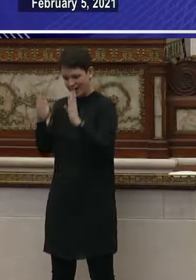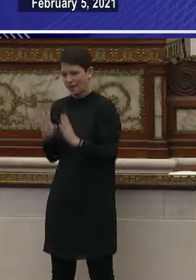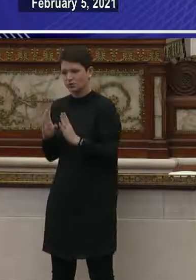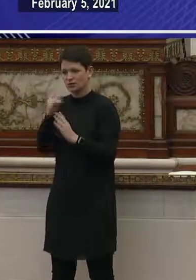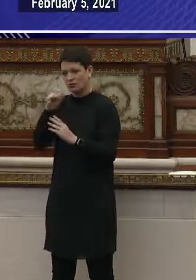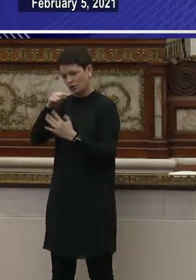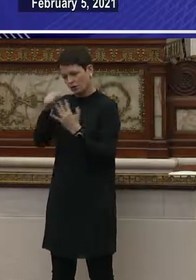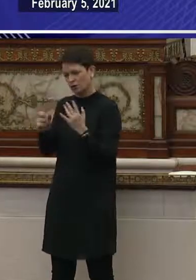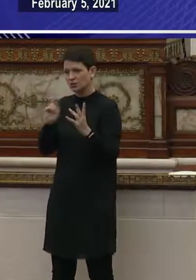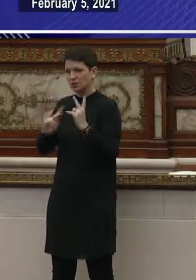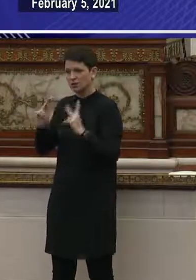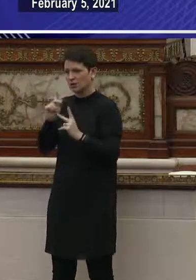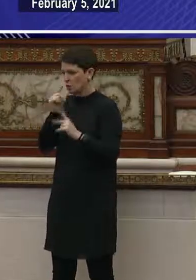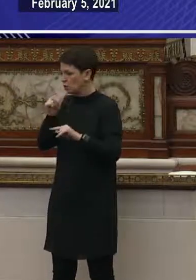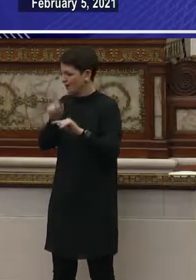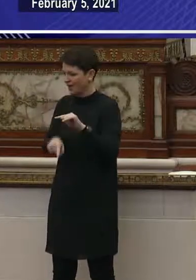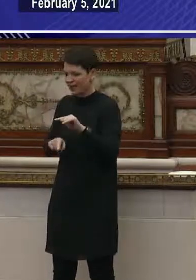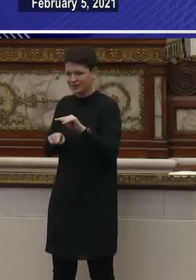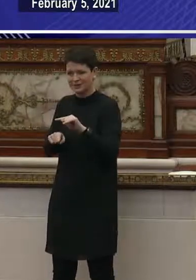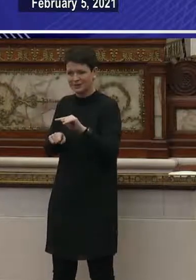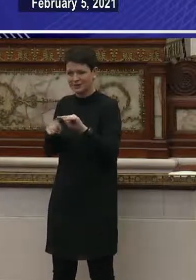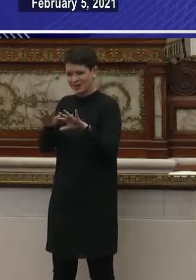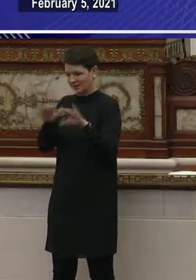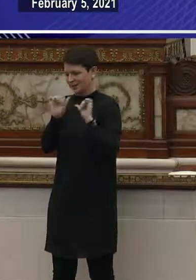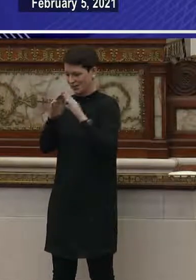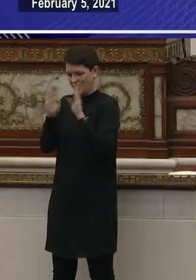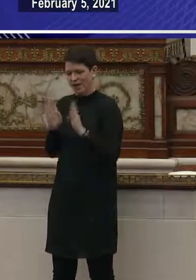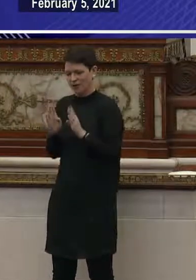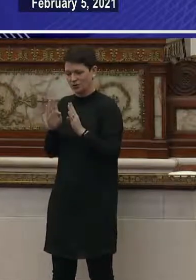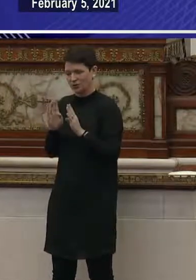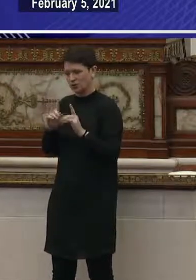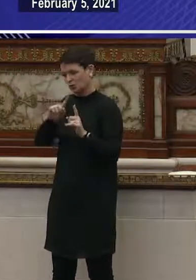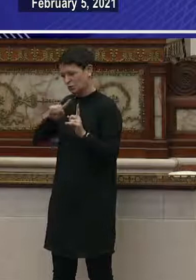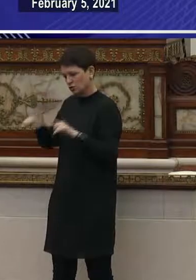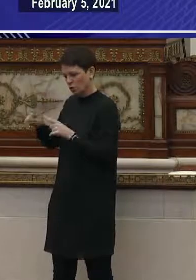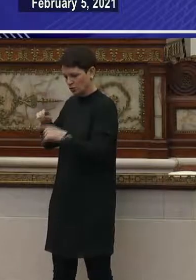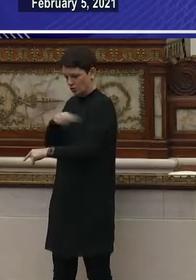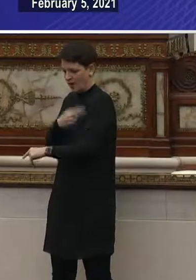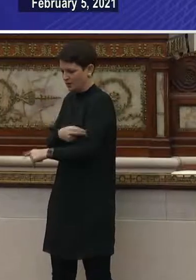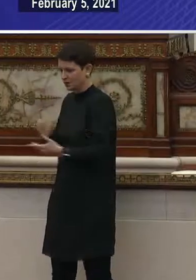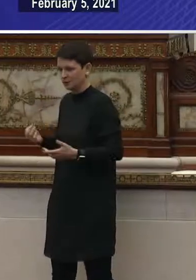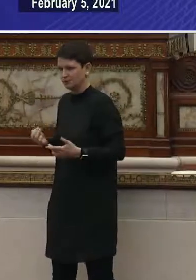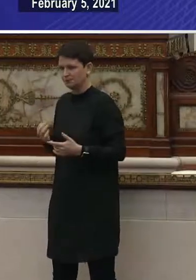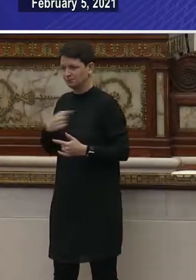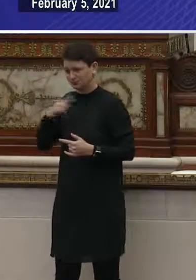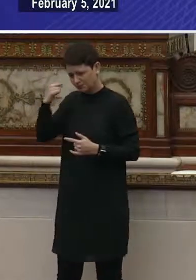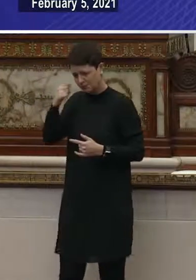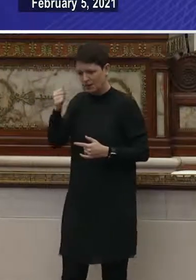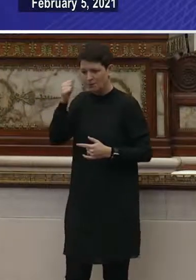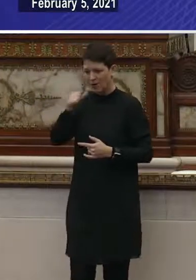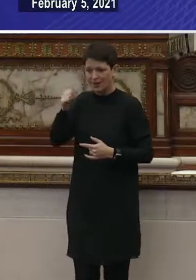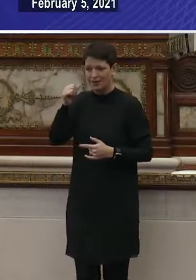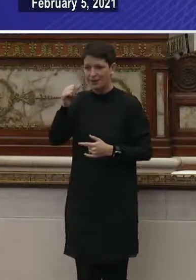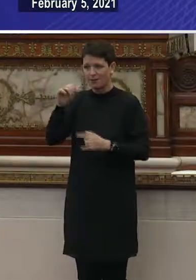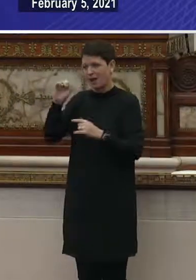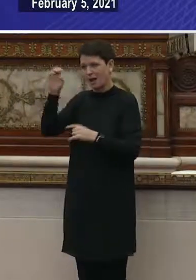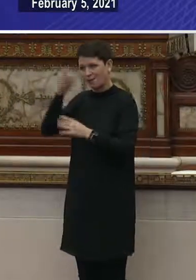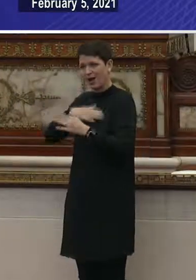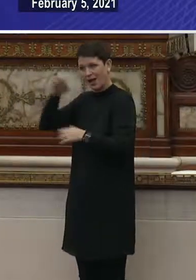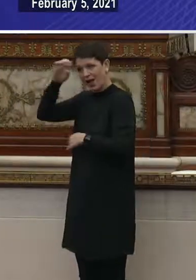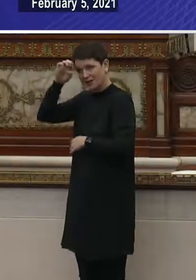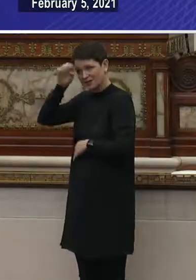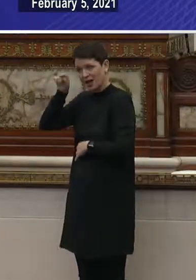for those people who cannot come outside to the hospital? I'm thinking about my Einstein that I hope is